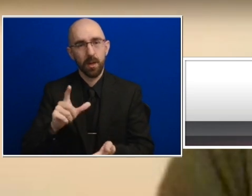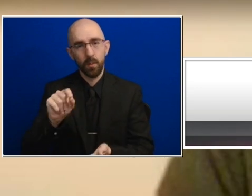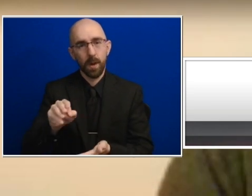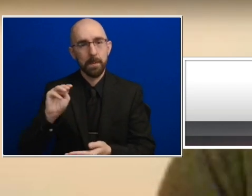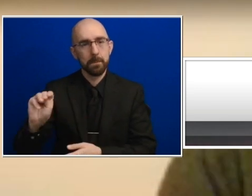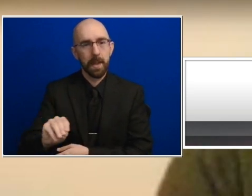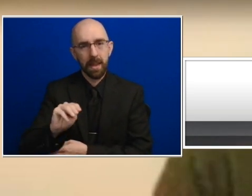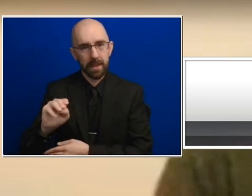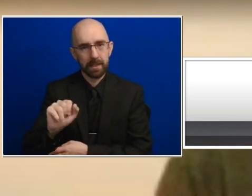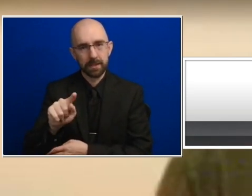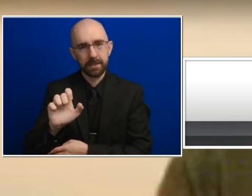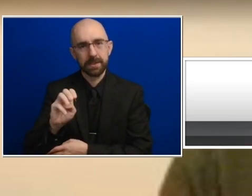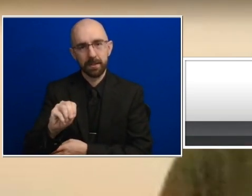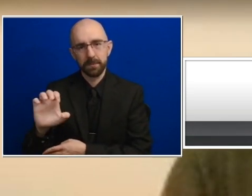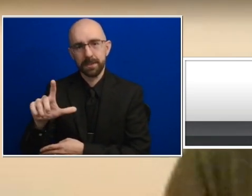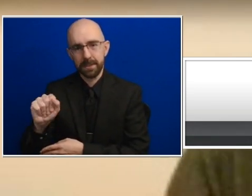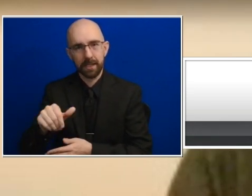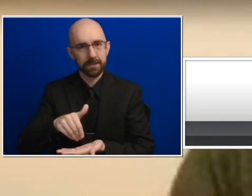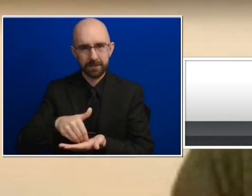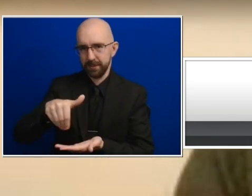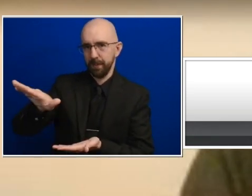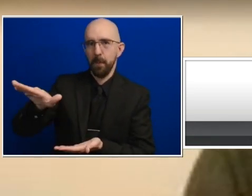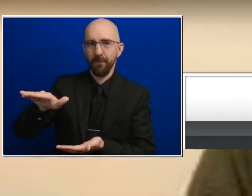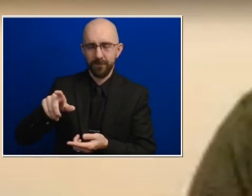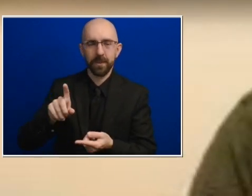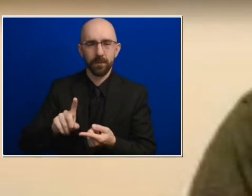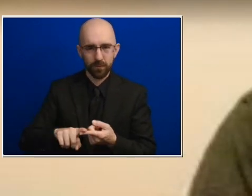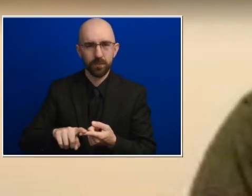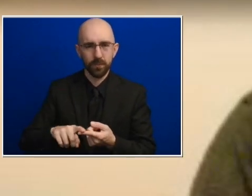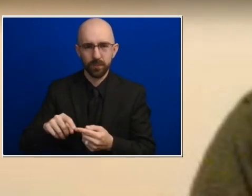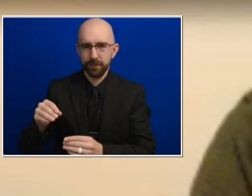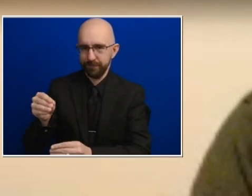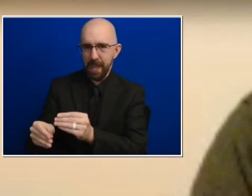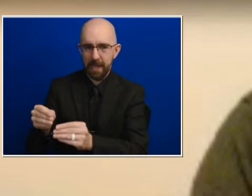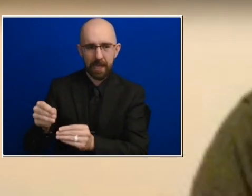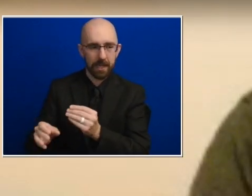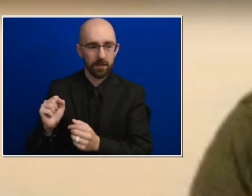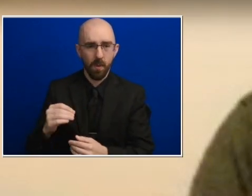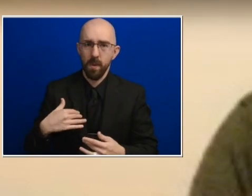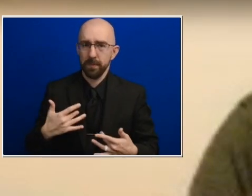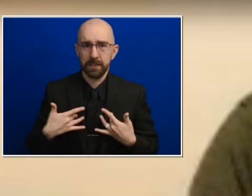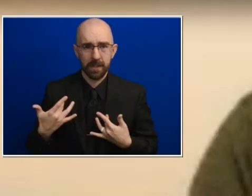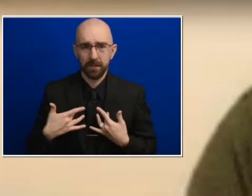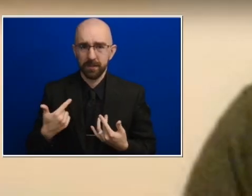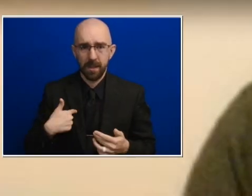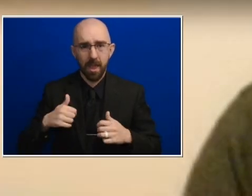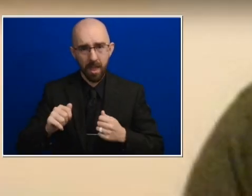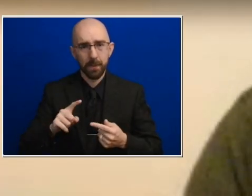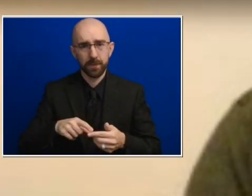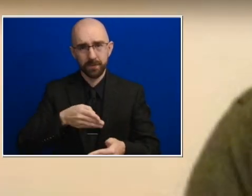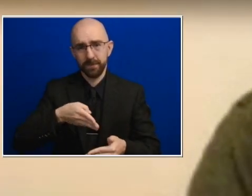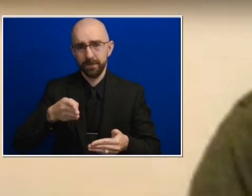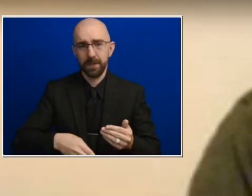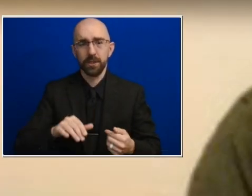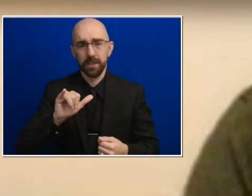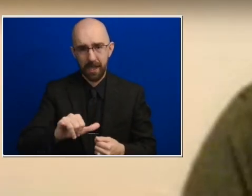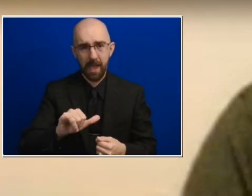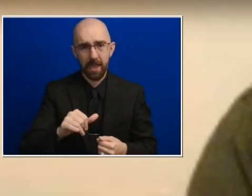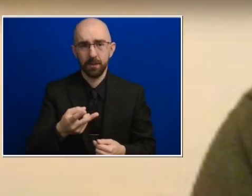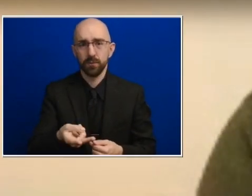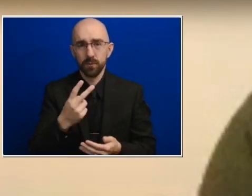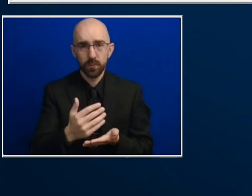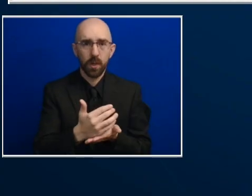stem cells and have sent them off to be edited. So pretty excited that I was able to finish those in 2